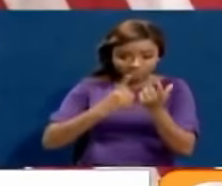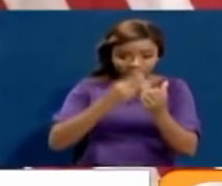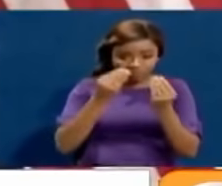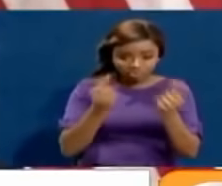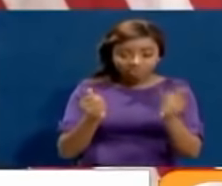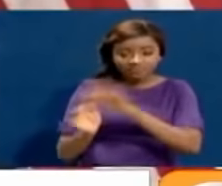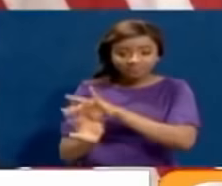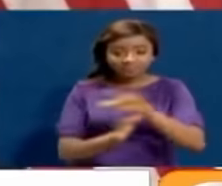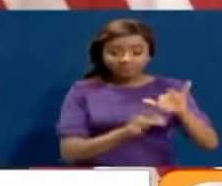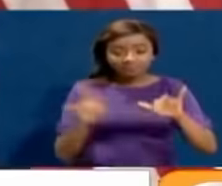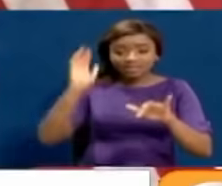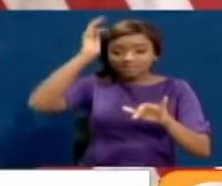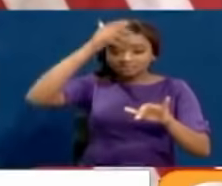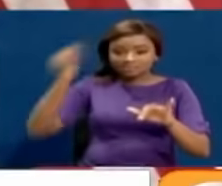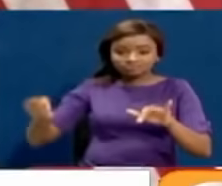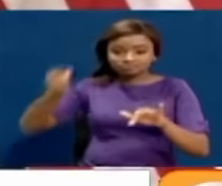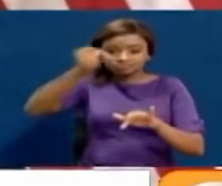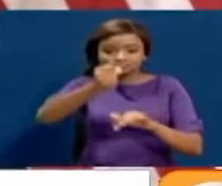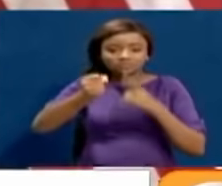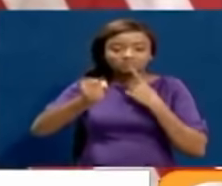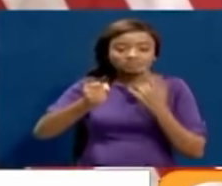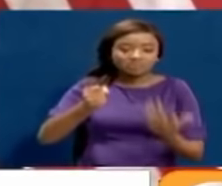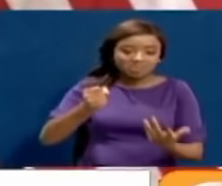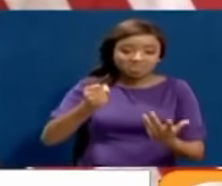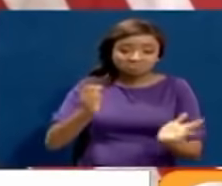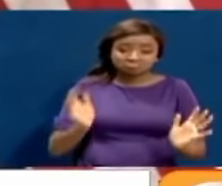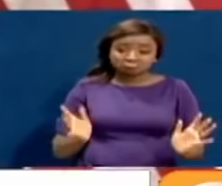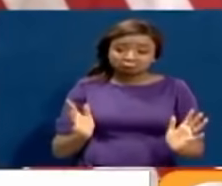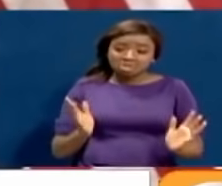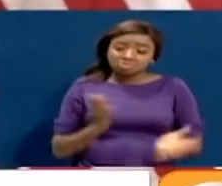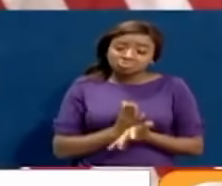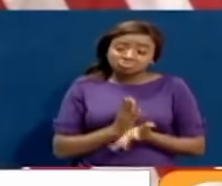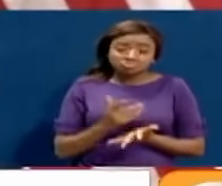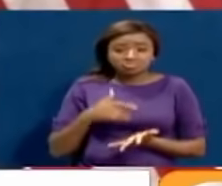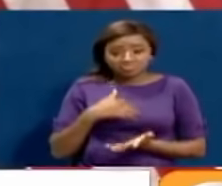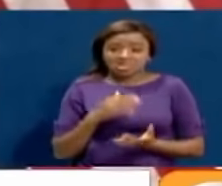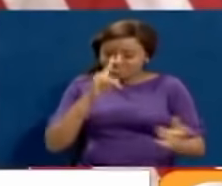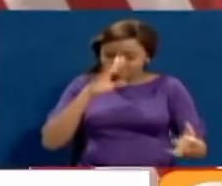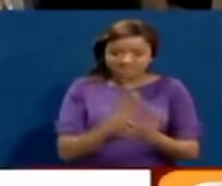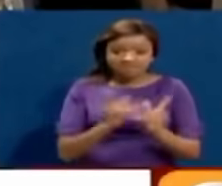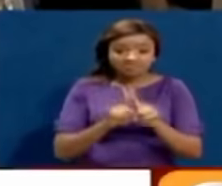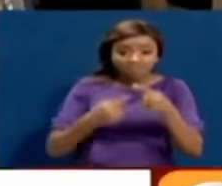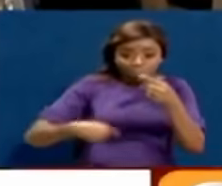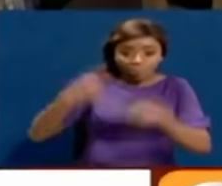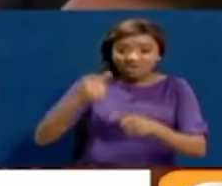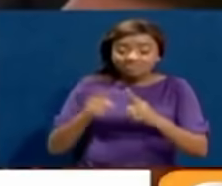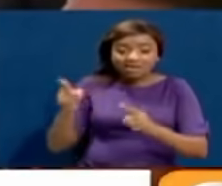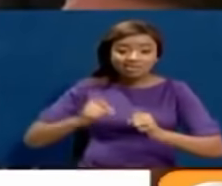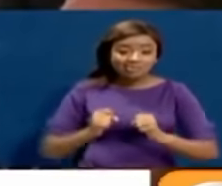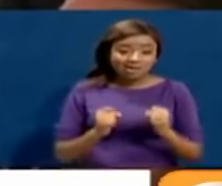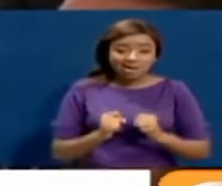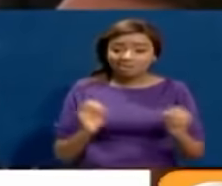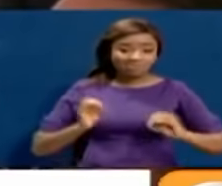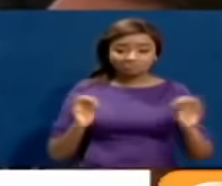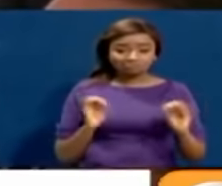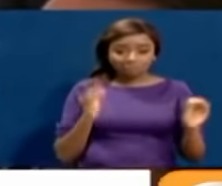Na japo Rais Trump alijitokeza saa chache baadaye kueleza imani kuwa pia angeshinda, alionekana kutokuwa na raha,